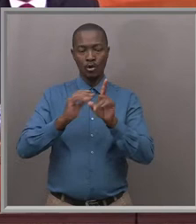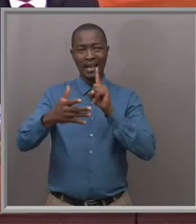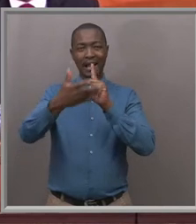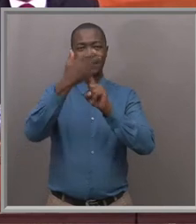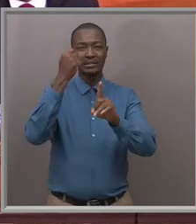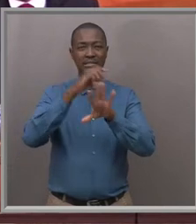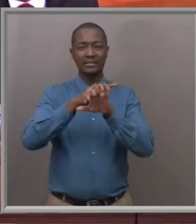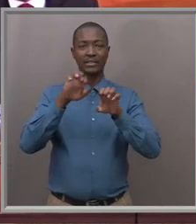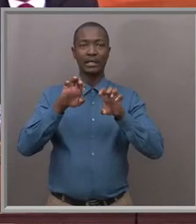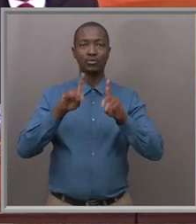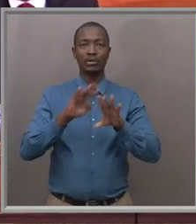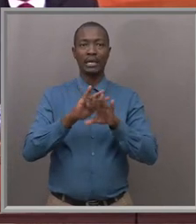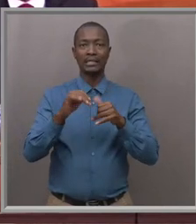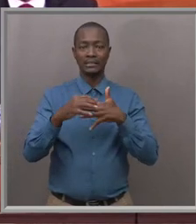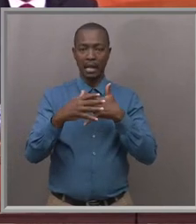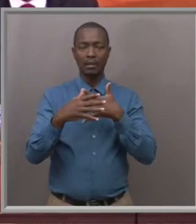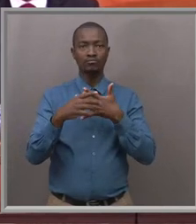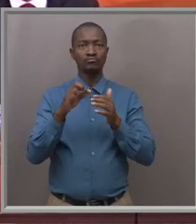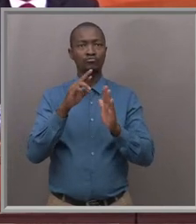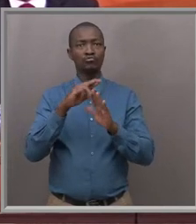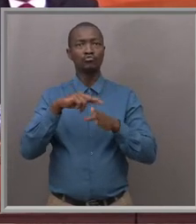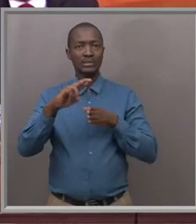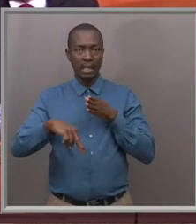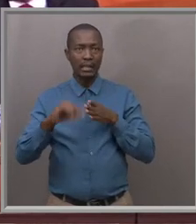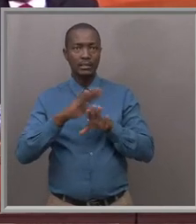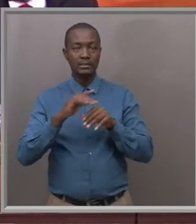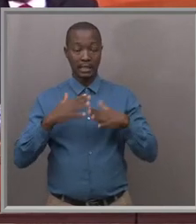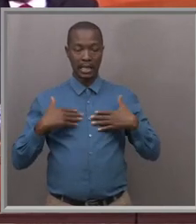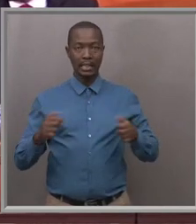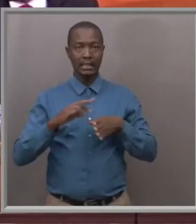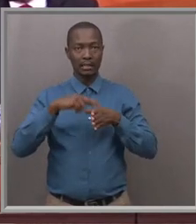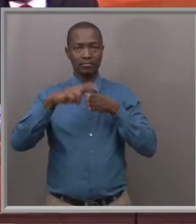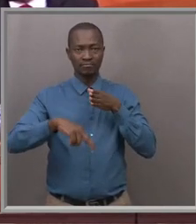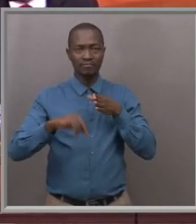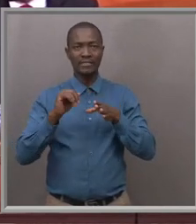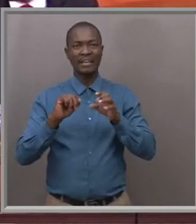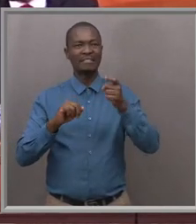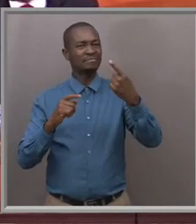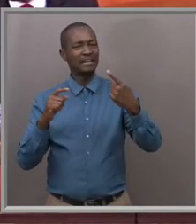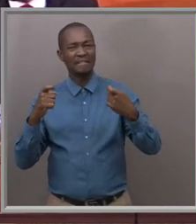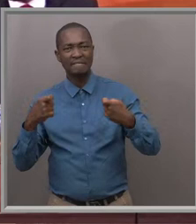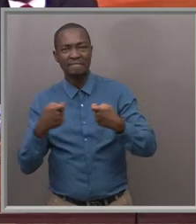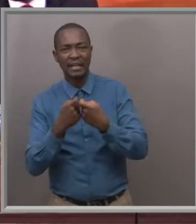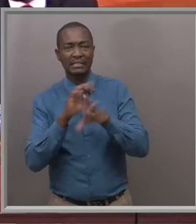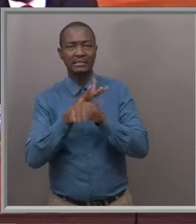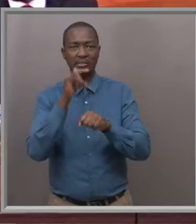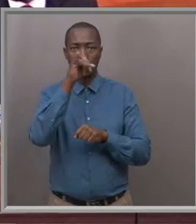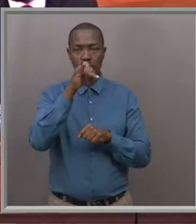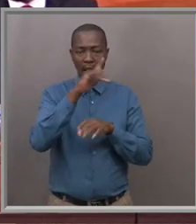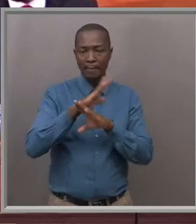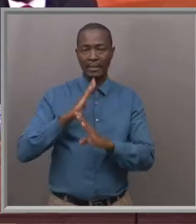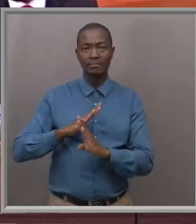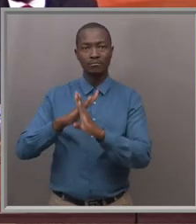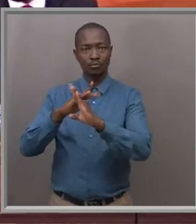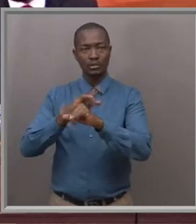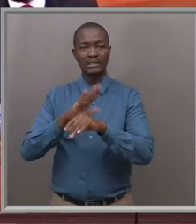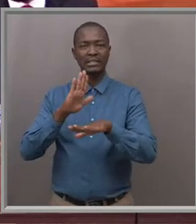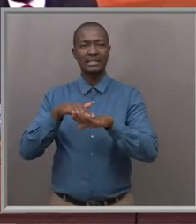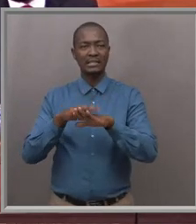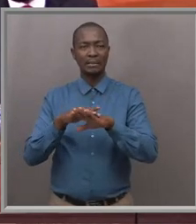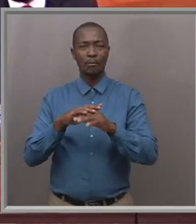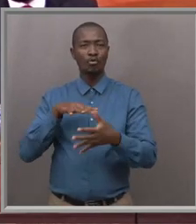educational outcomes and health outcomes, fighting crime, and protecting the most vulnerable sections of